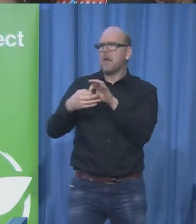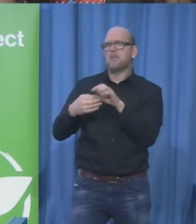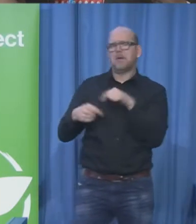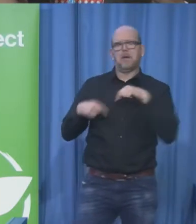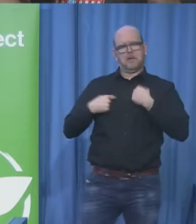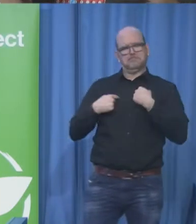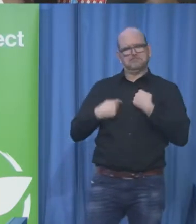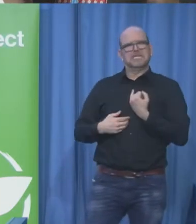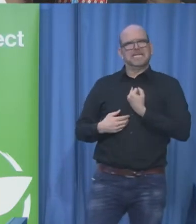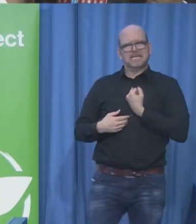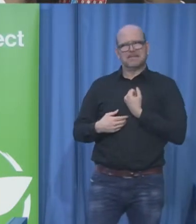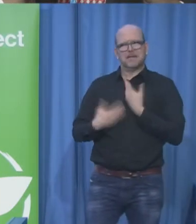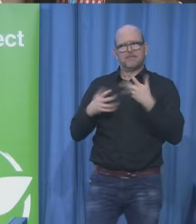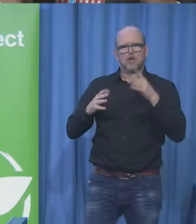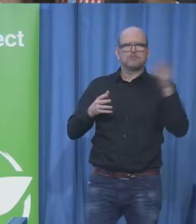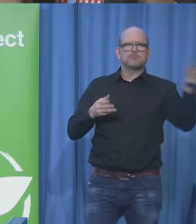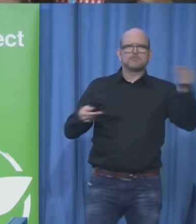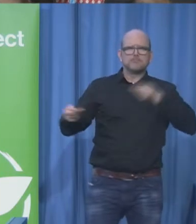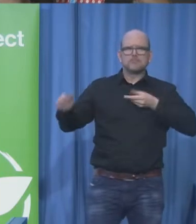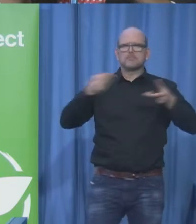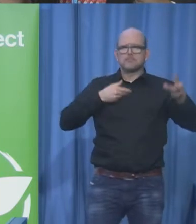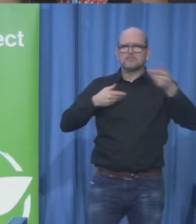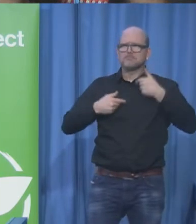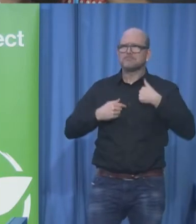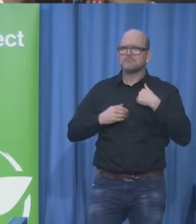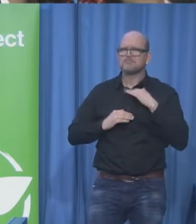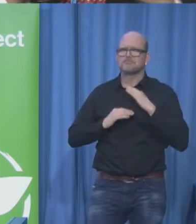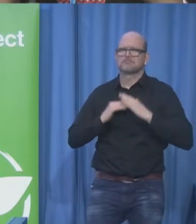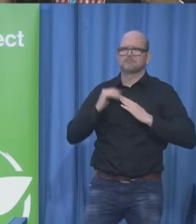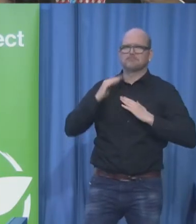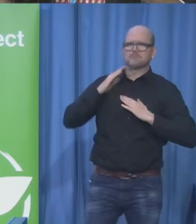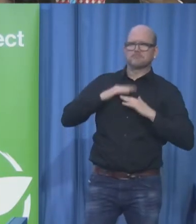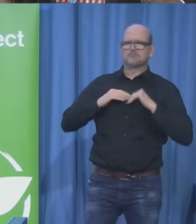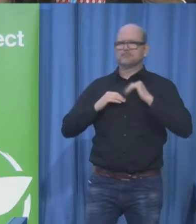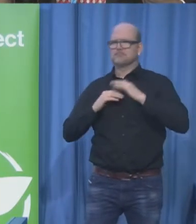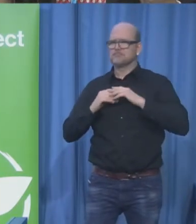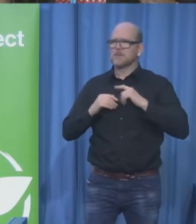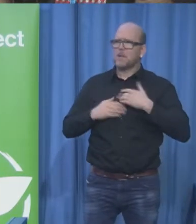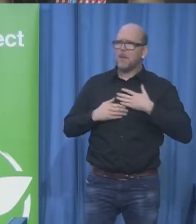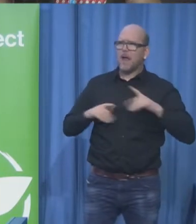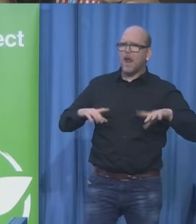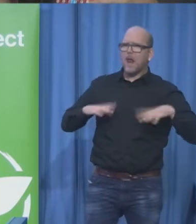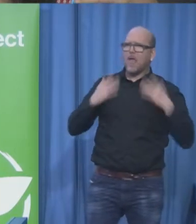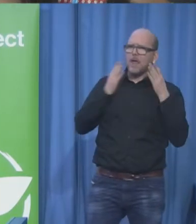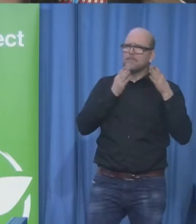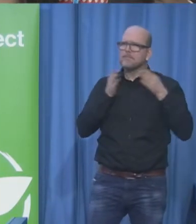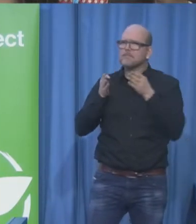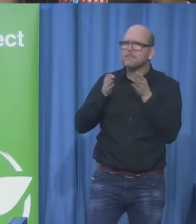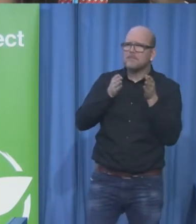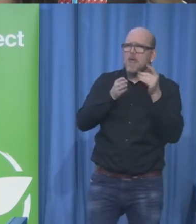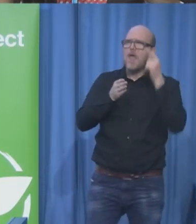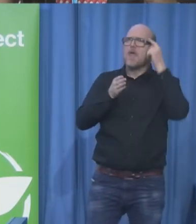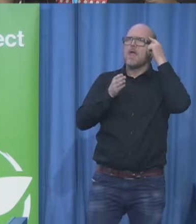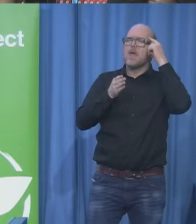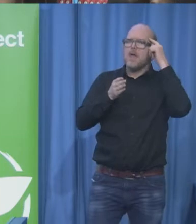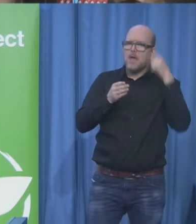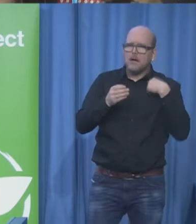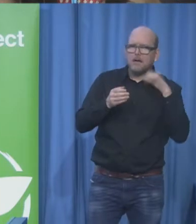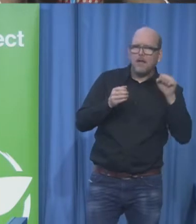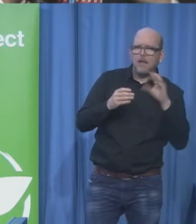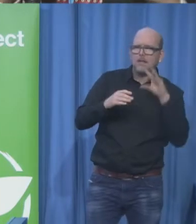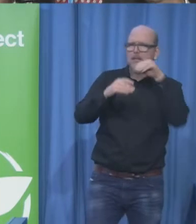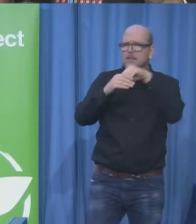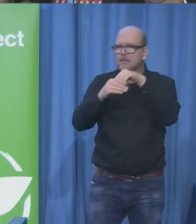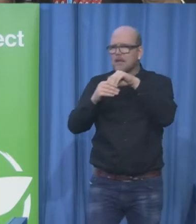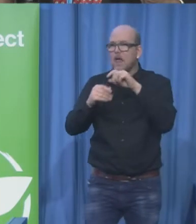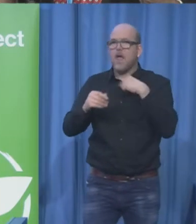you tend to think that when you're in that community, that's all there is. However you are in school, whatever your